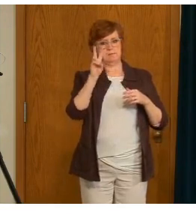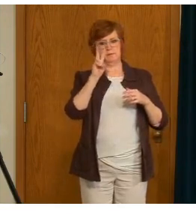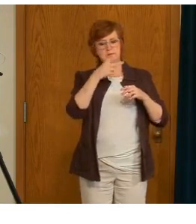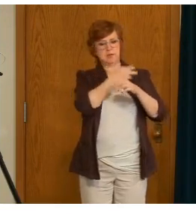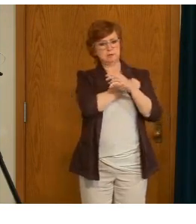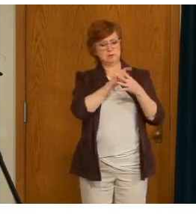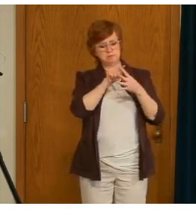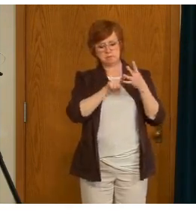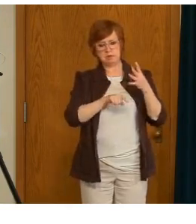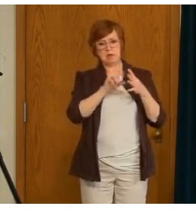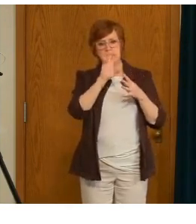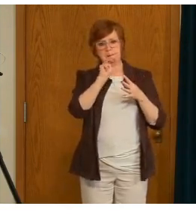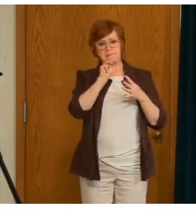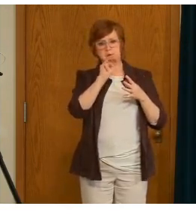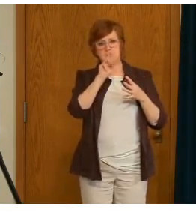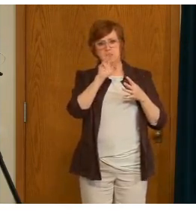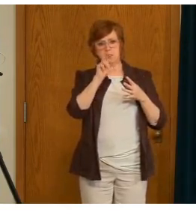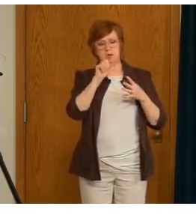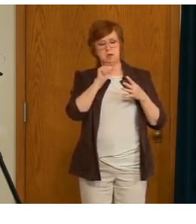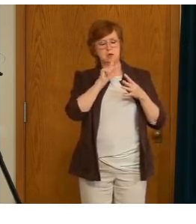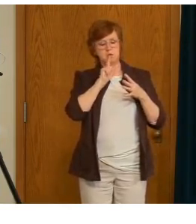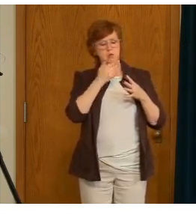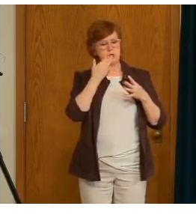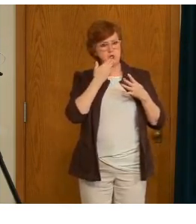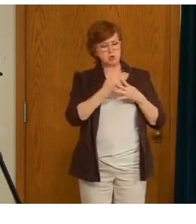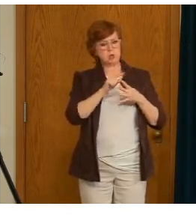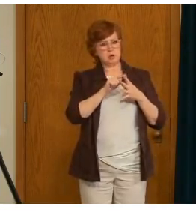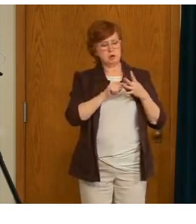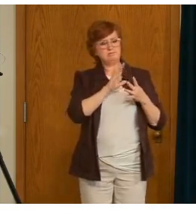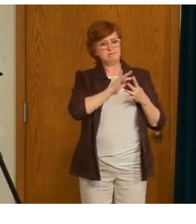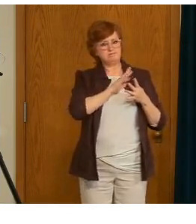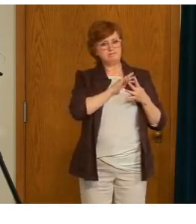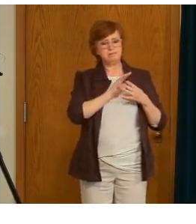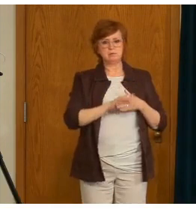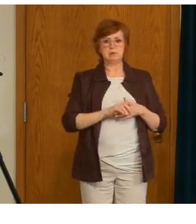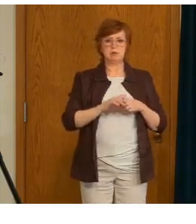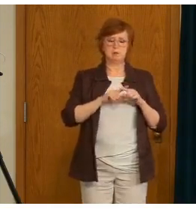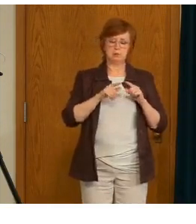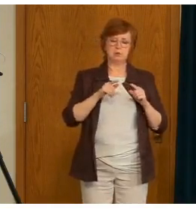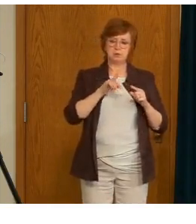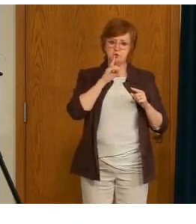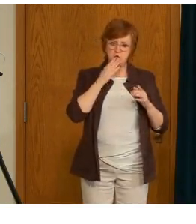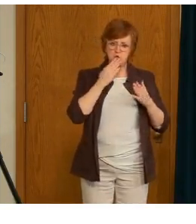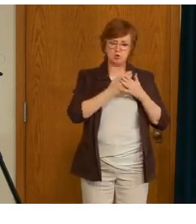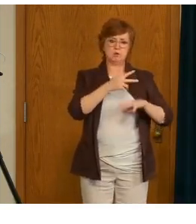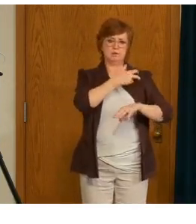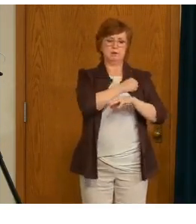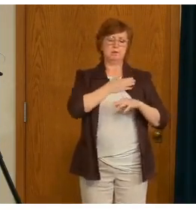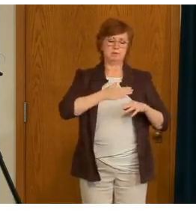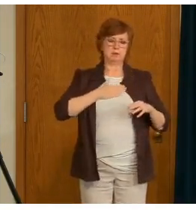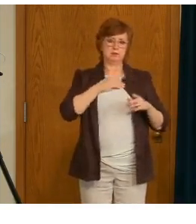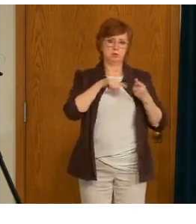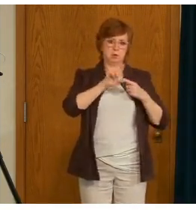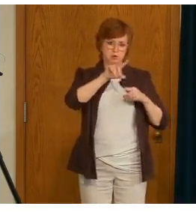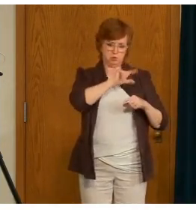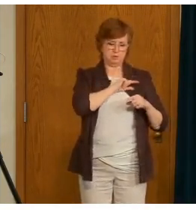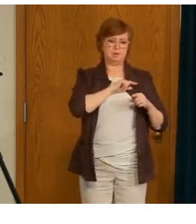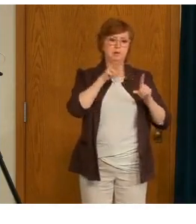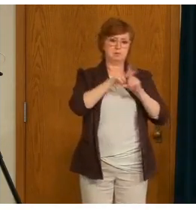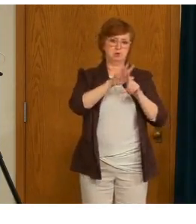and I think we just need to be ready to just make that booking or go to that drive-through as soon as we become eligible. Thank